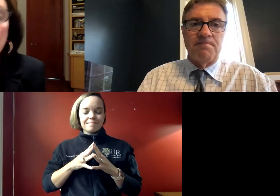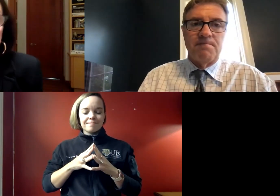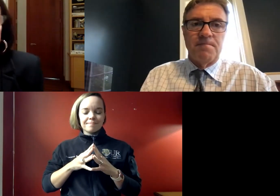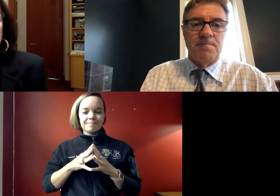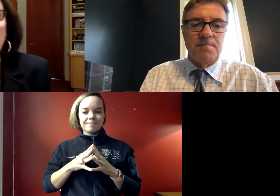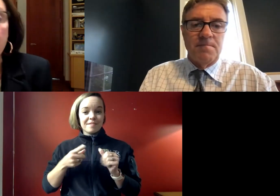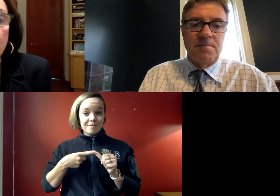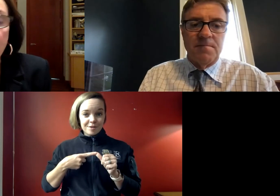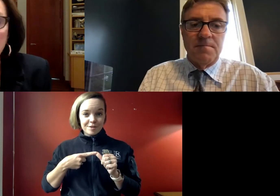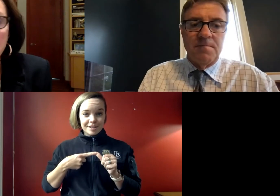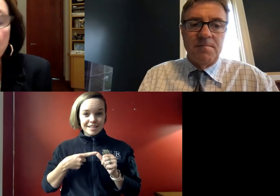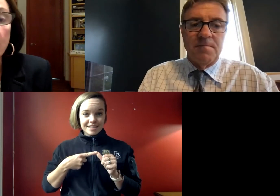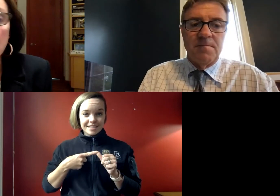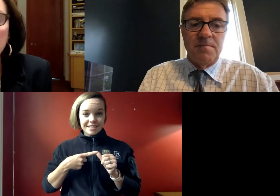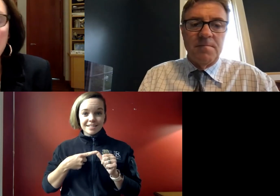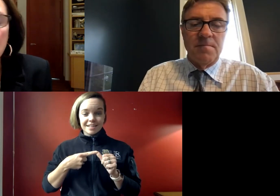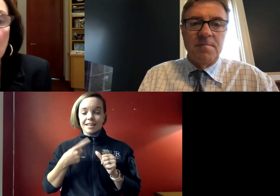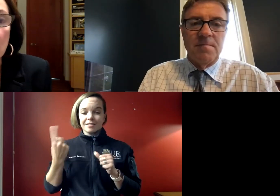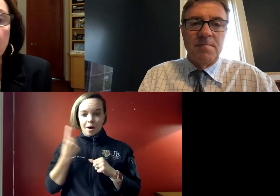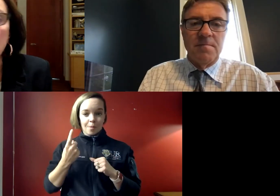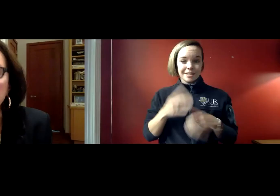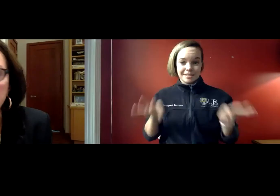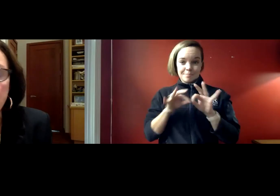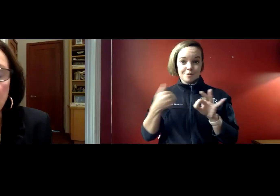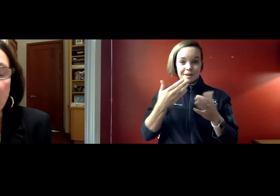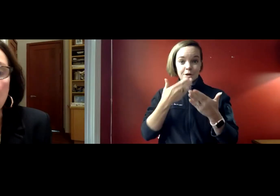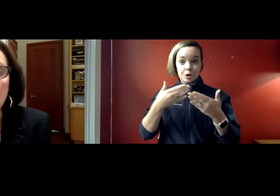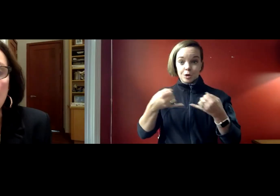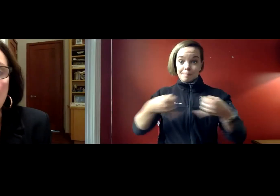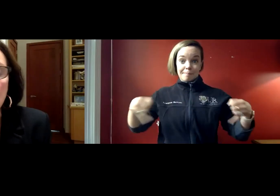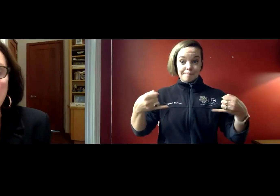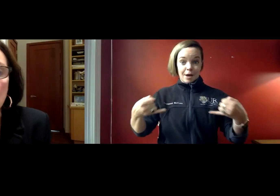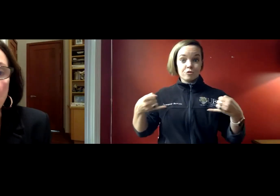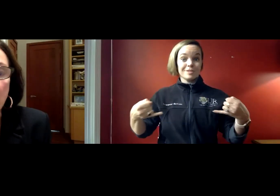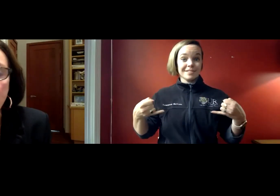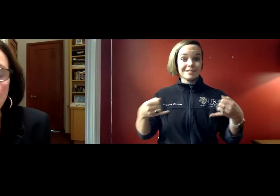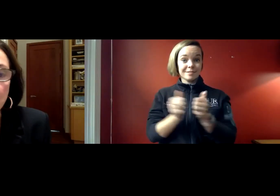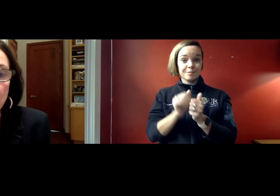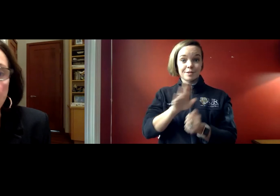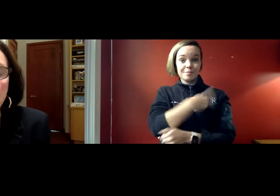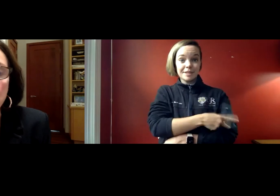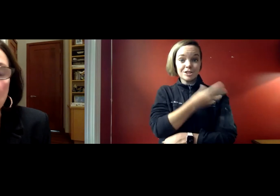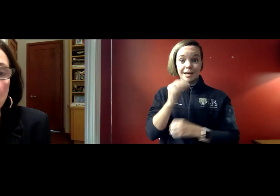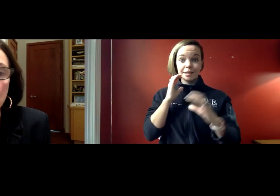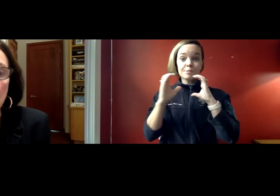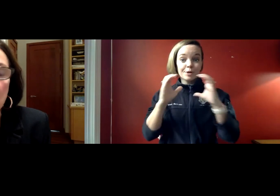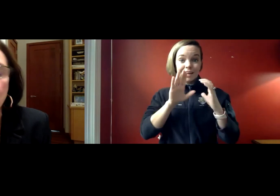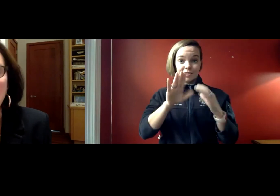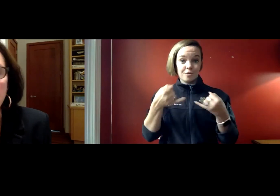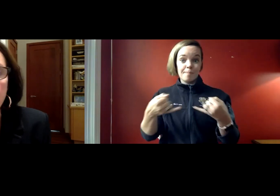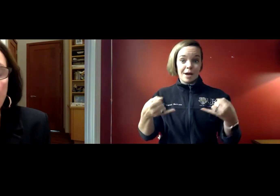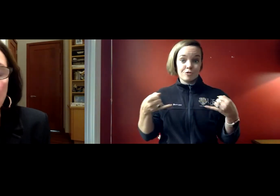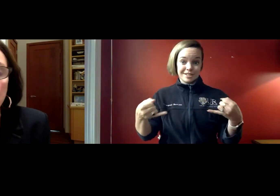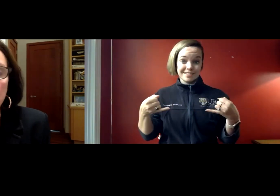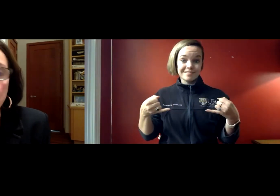you know, it's good to have good boundaries with patients, to communicate the fact that we have boundaries with the patients. There's certainly